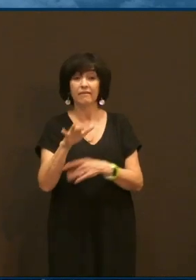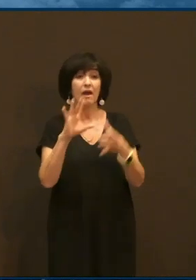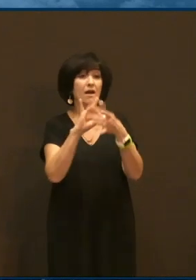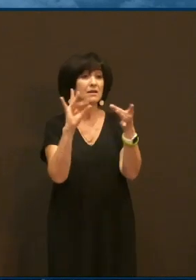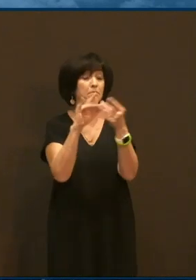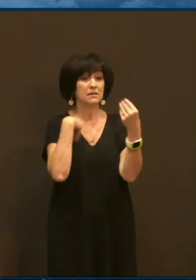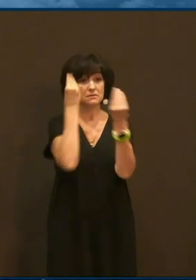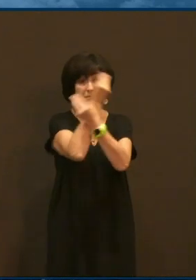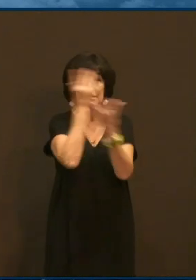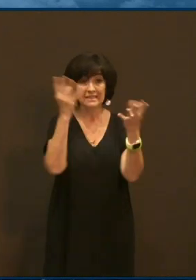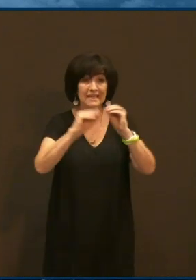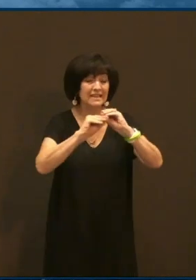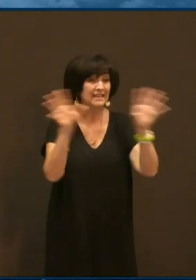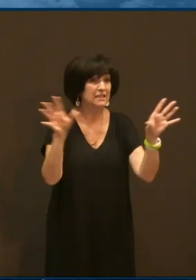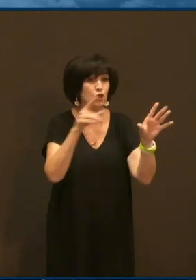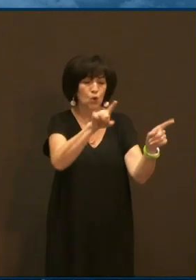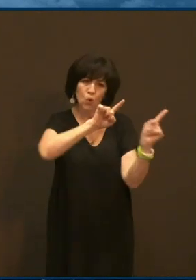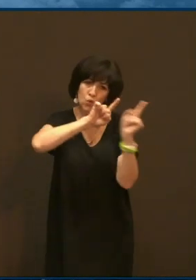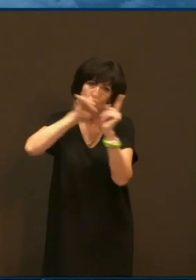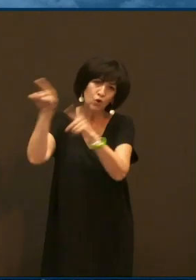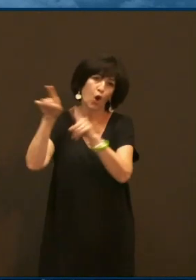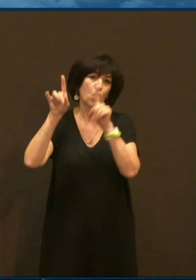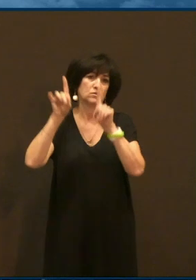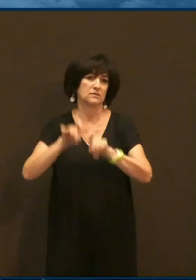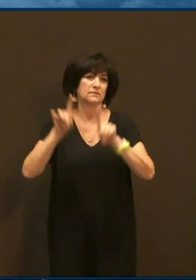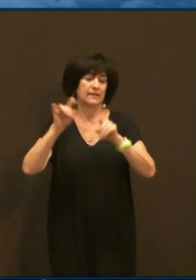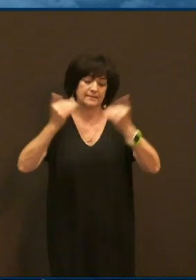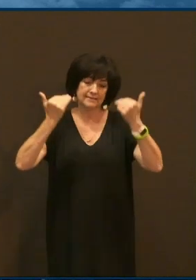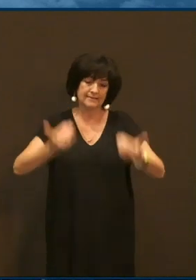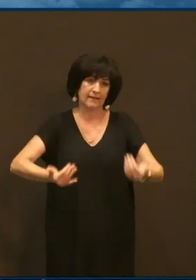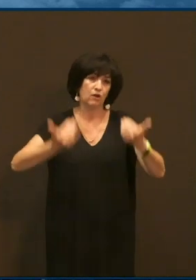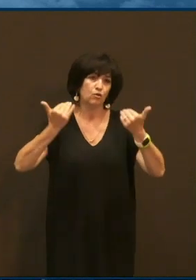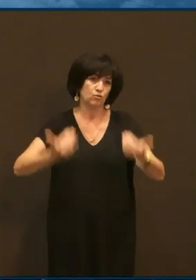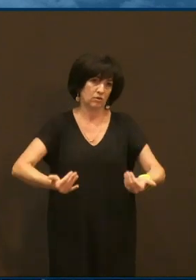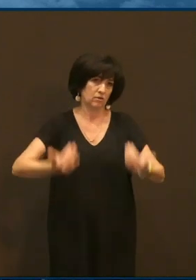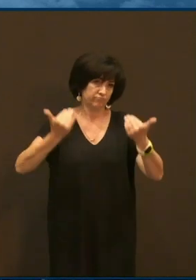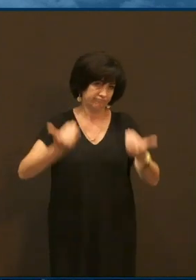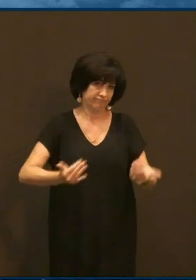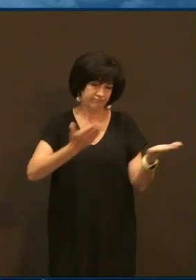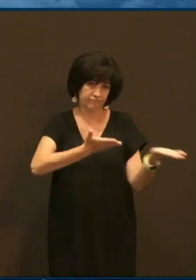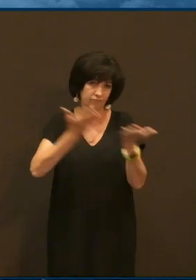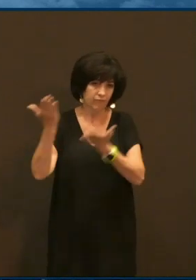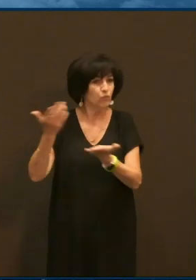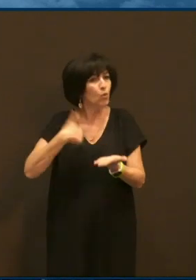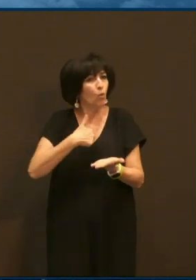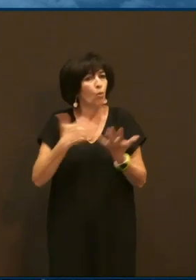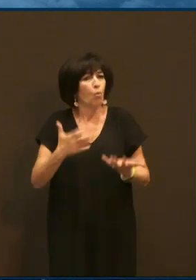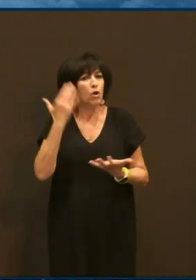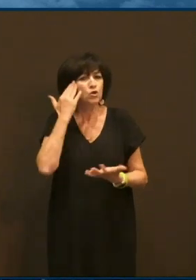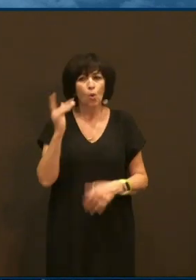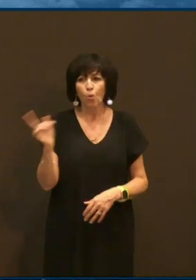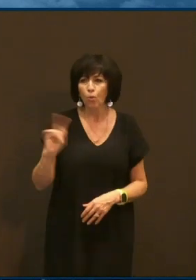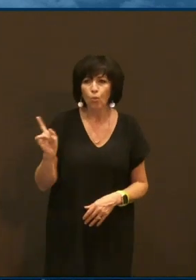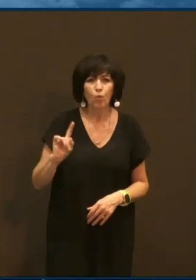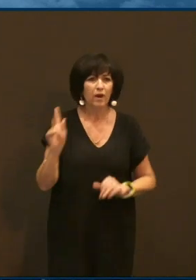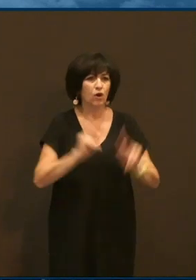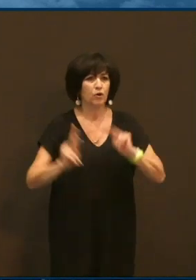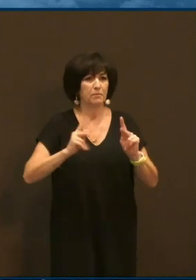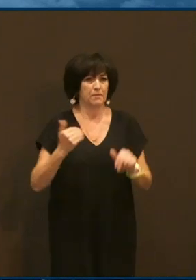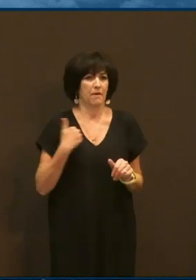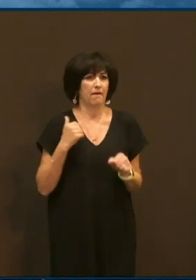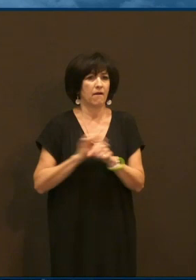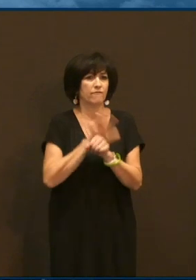tested, get tested, get tested. Because we need to know the extent of the spread. We need to know where it is. We need to nip it in the